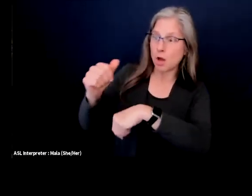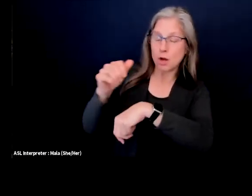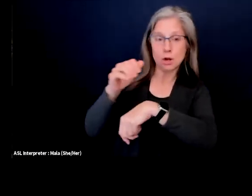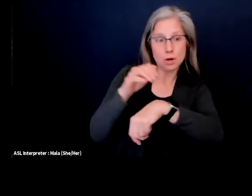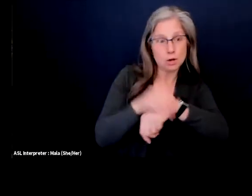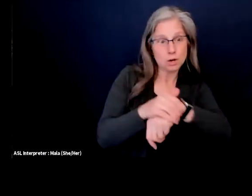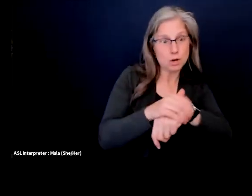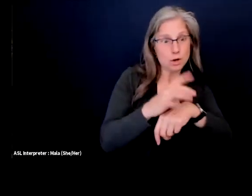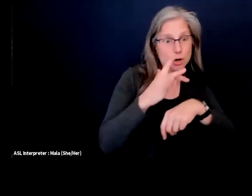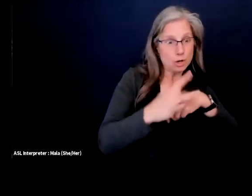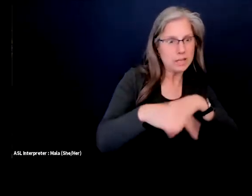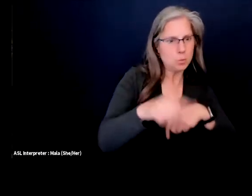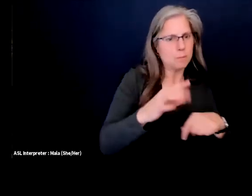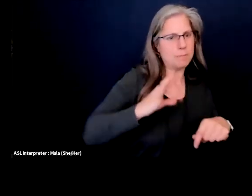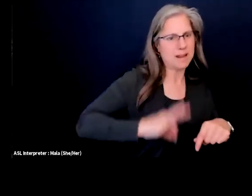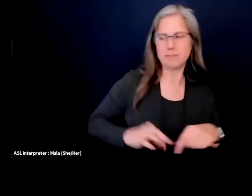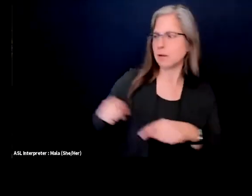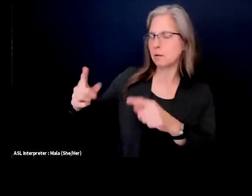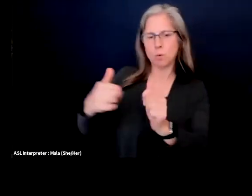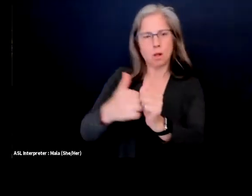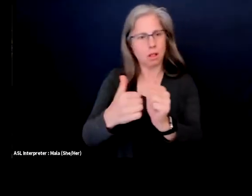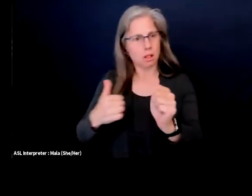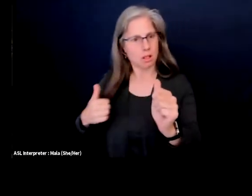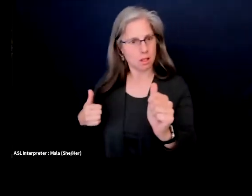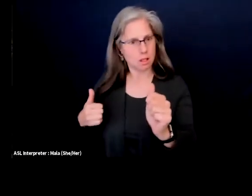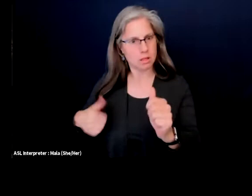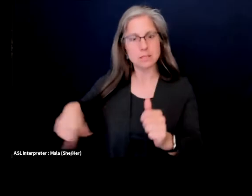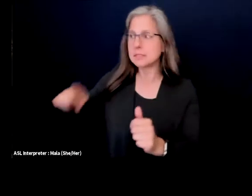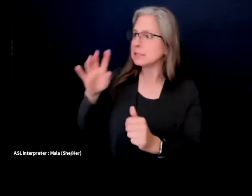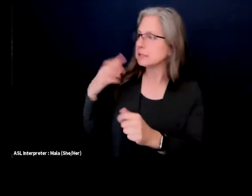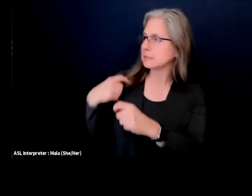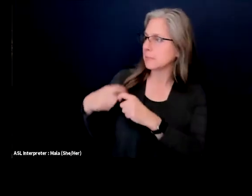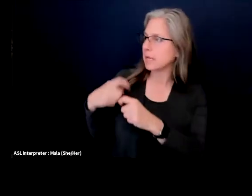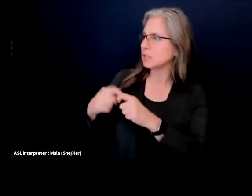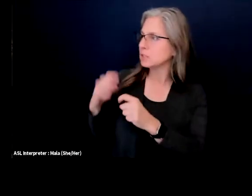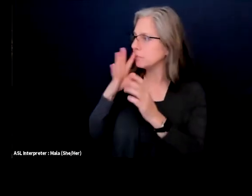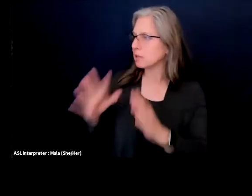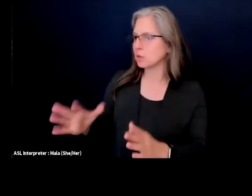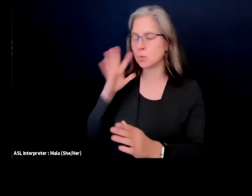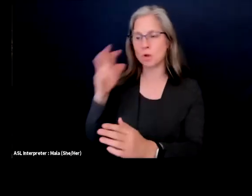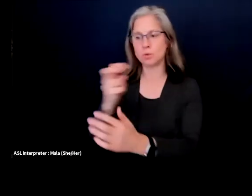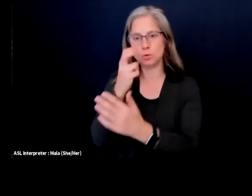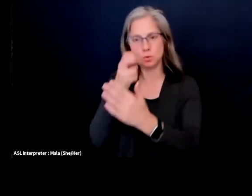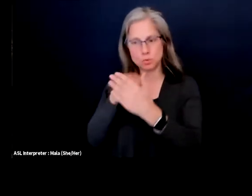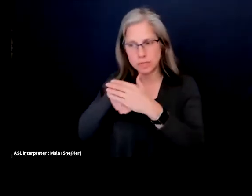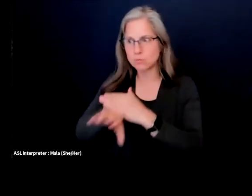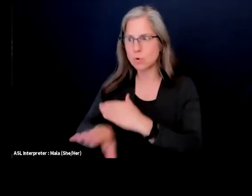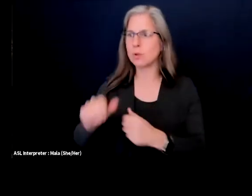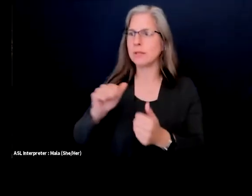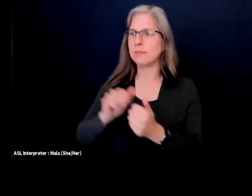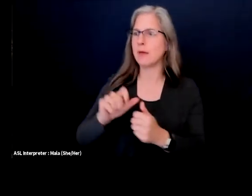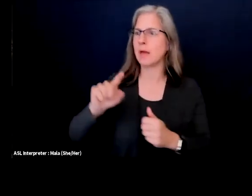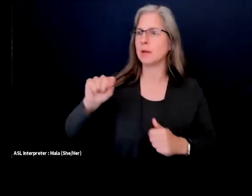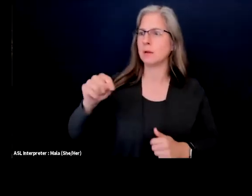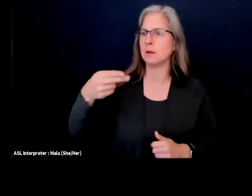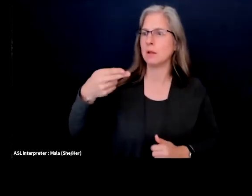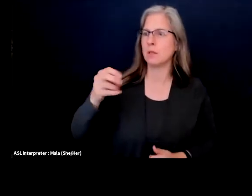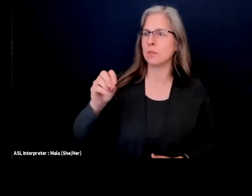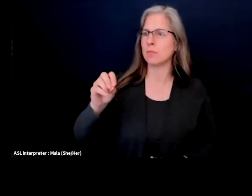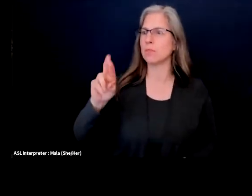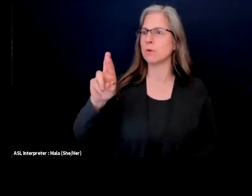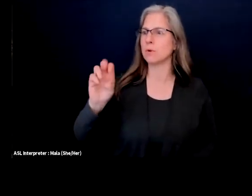benefit from, such as Spanish speakers that want to enroll in Thoreau School that is targeted all in